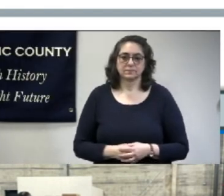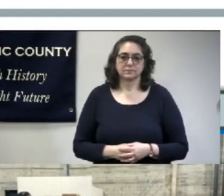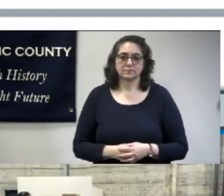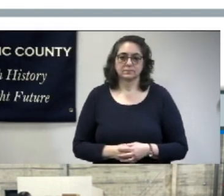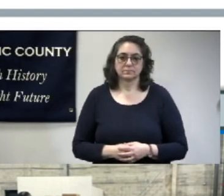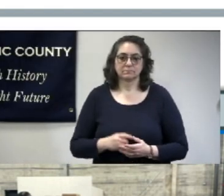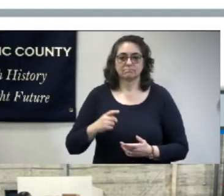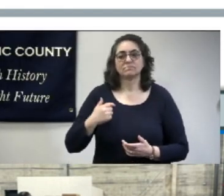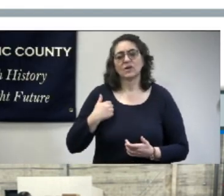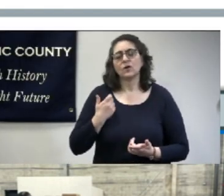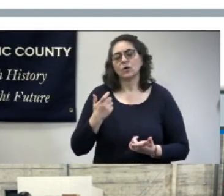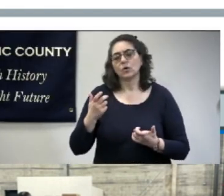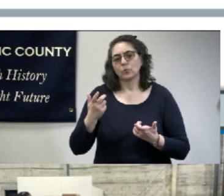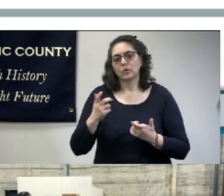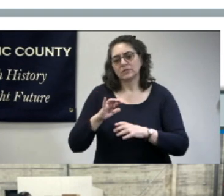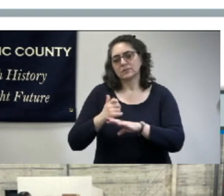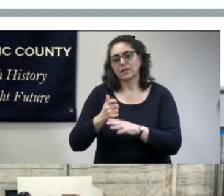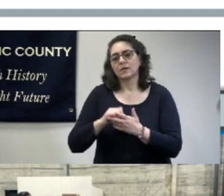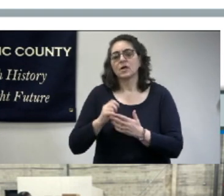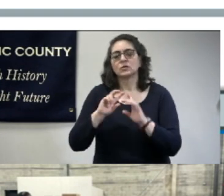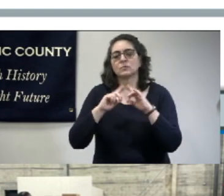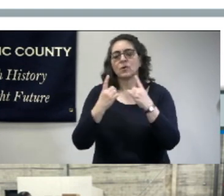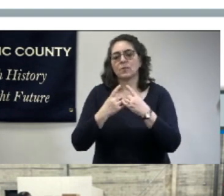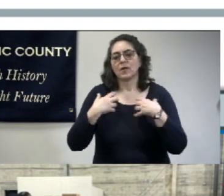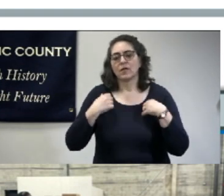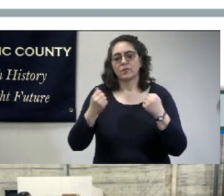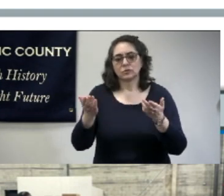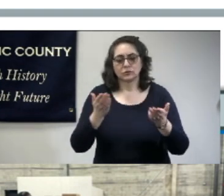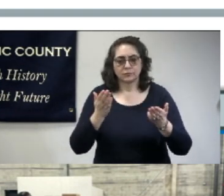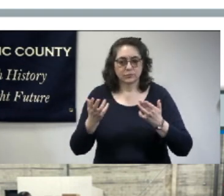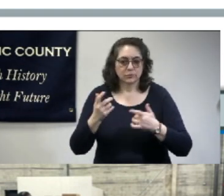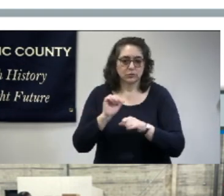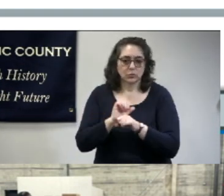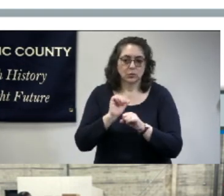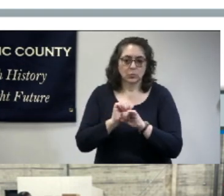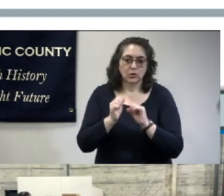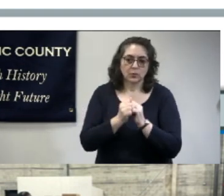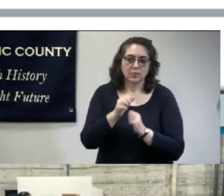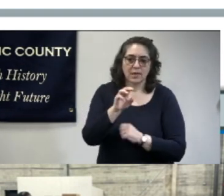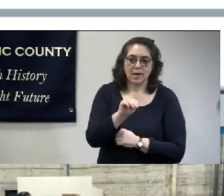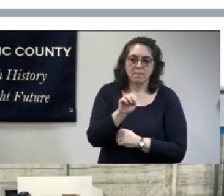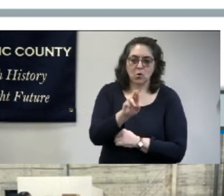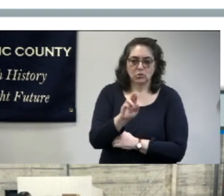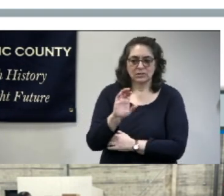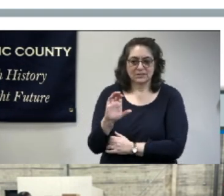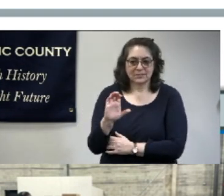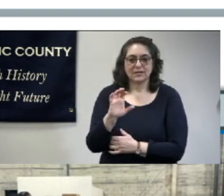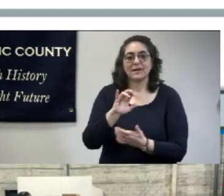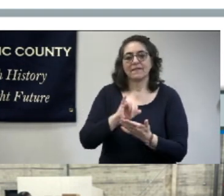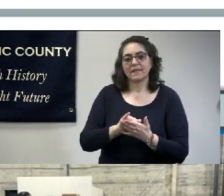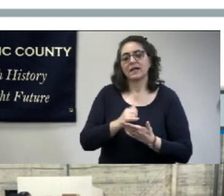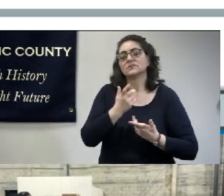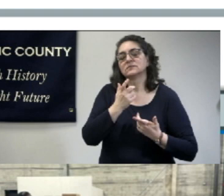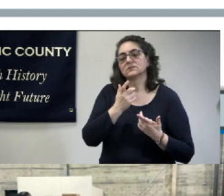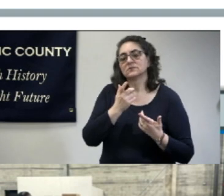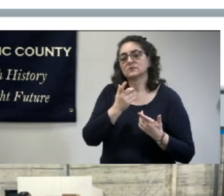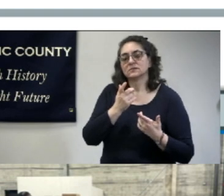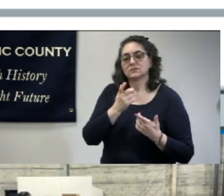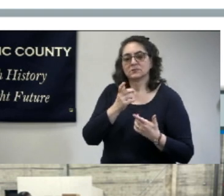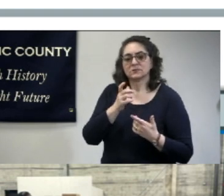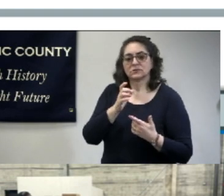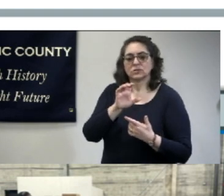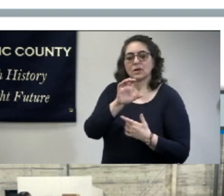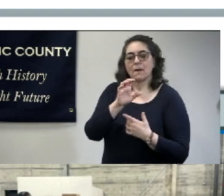the Department of Health Services. And we work with our MRCs, who are our medical reserve corps.